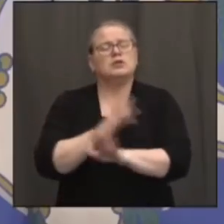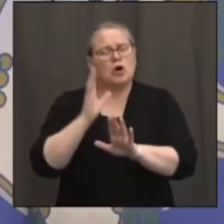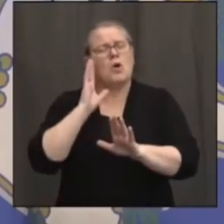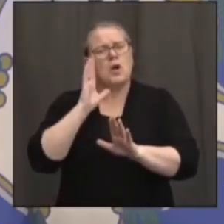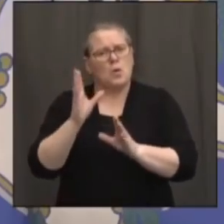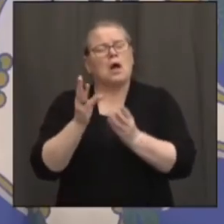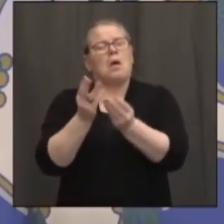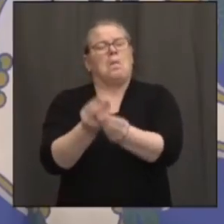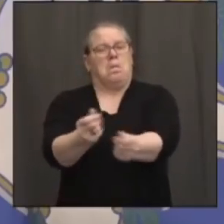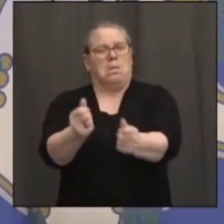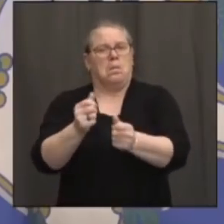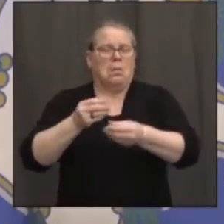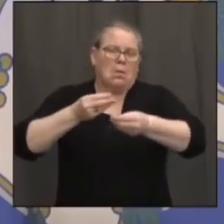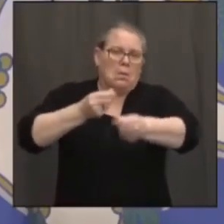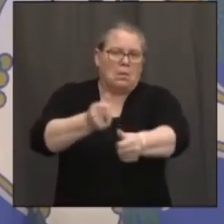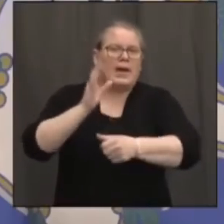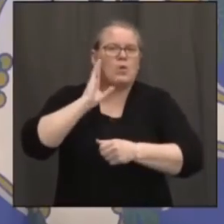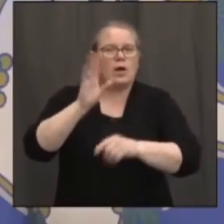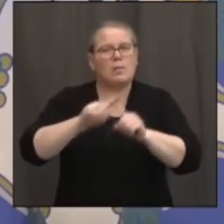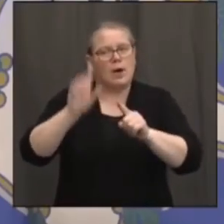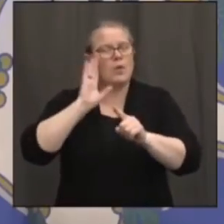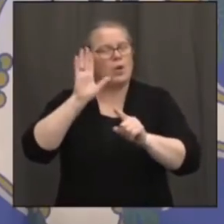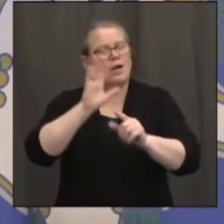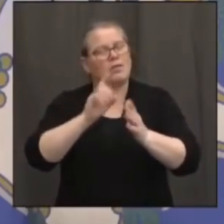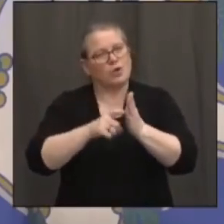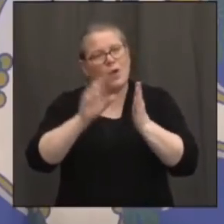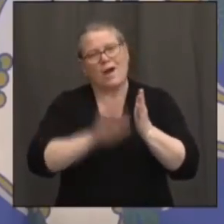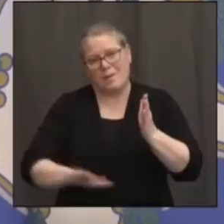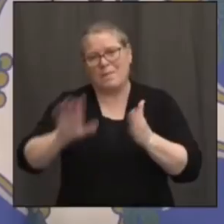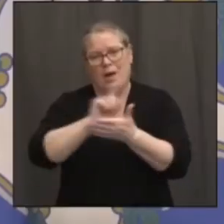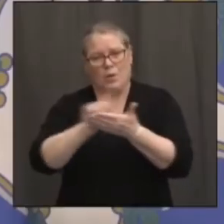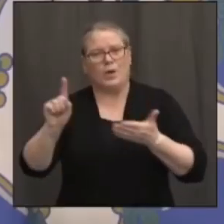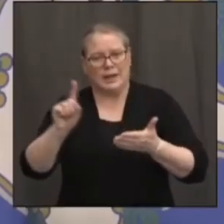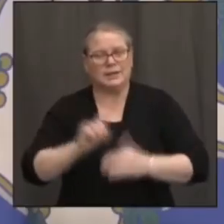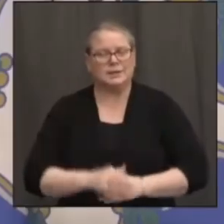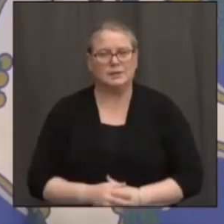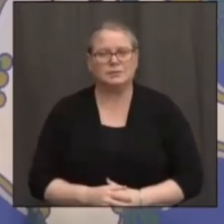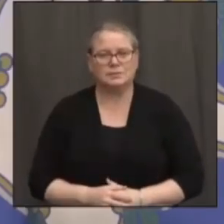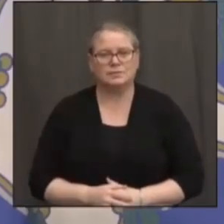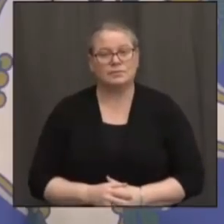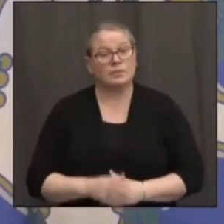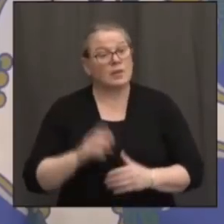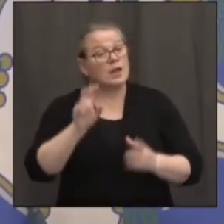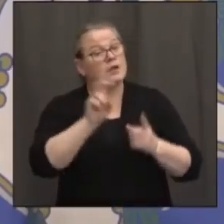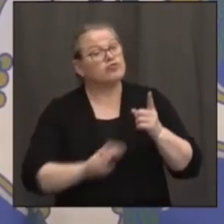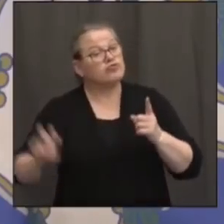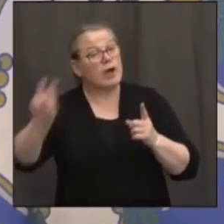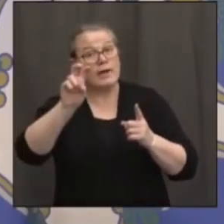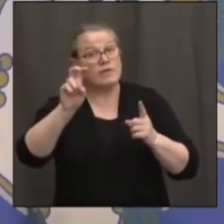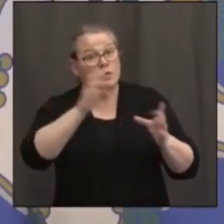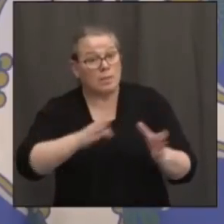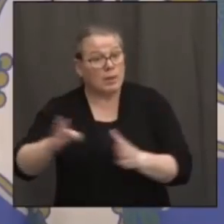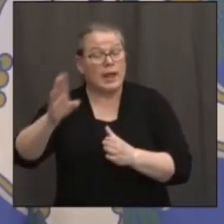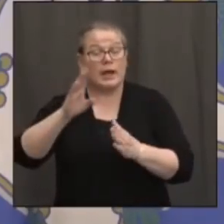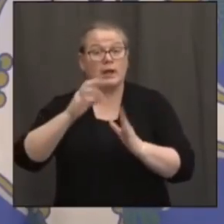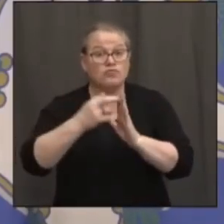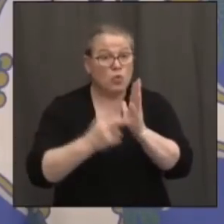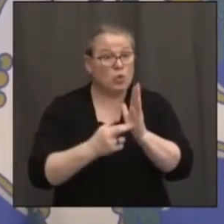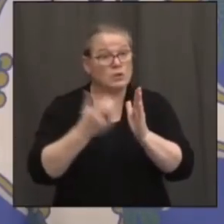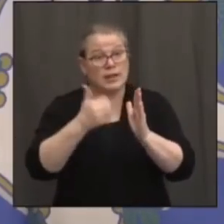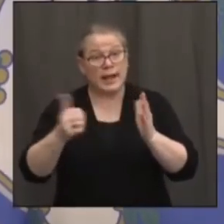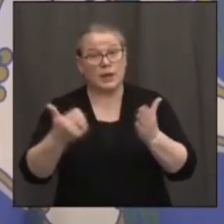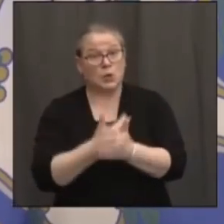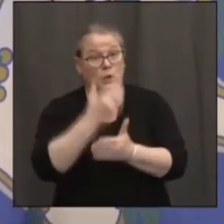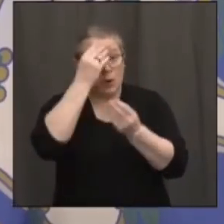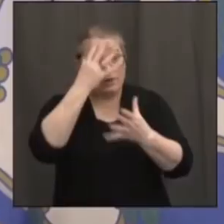or so. And finally, any update on the travel advisory? We're going to be making some announcements on that on Thursday as well,